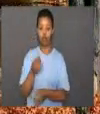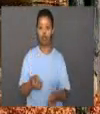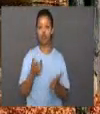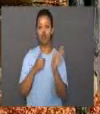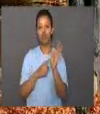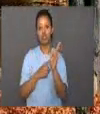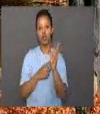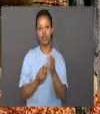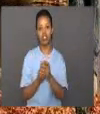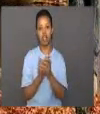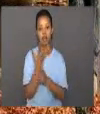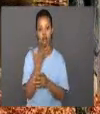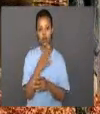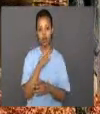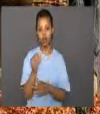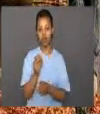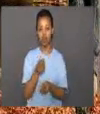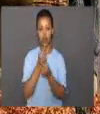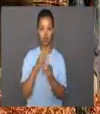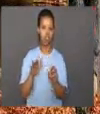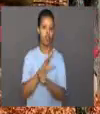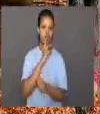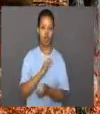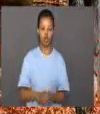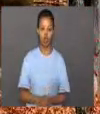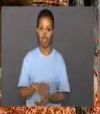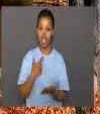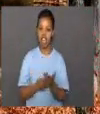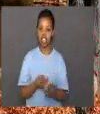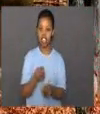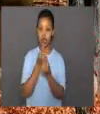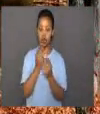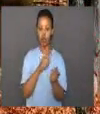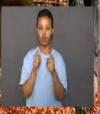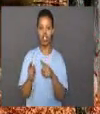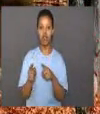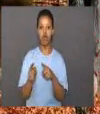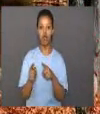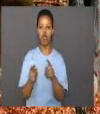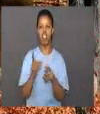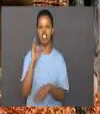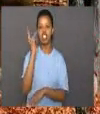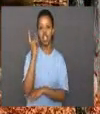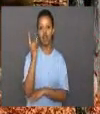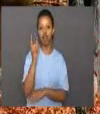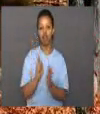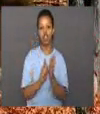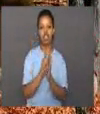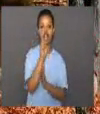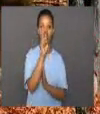leaves that are full of nutrients. These nutrients enable the tree to